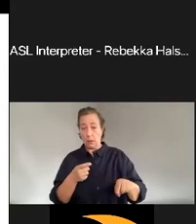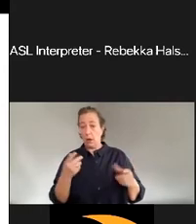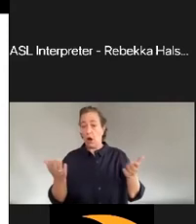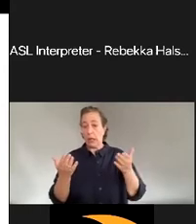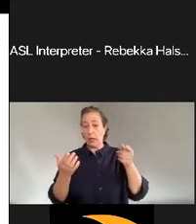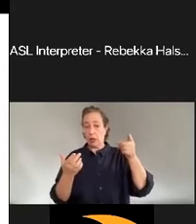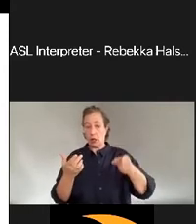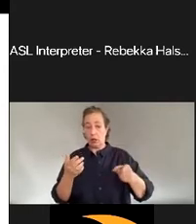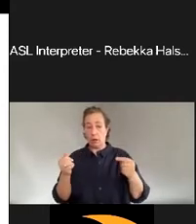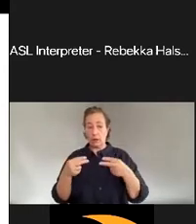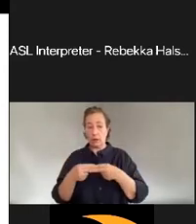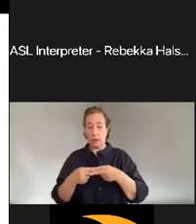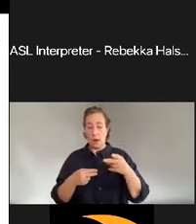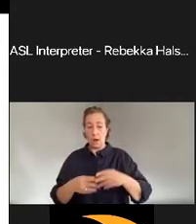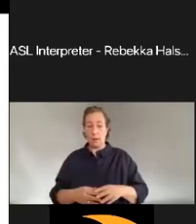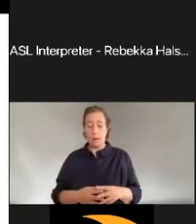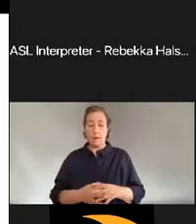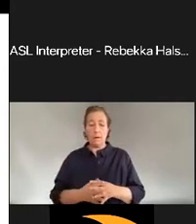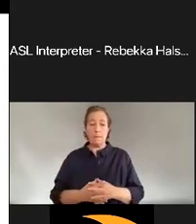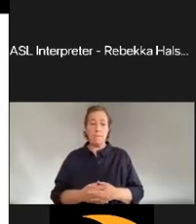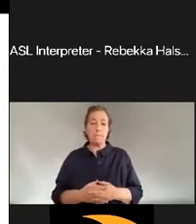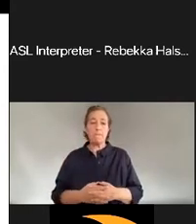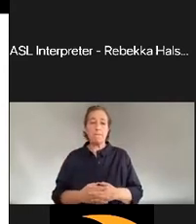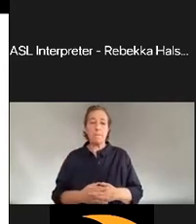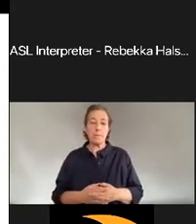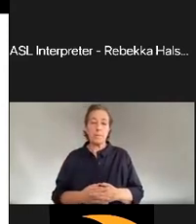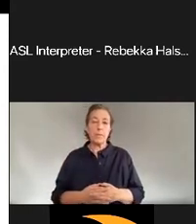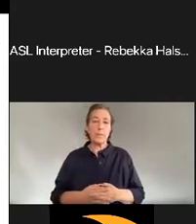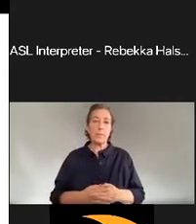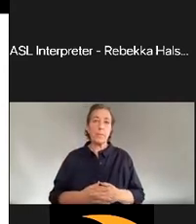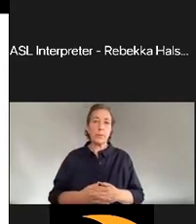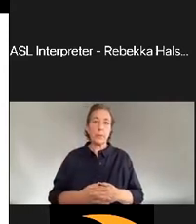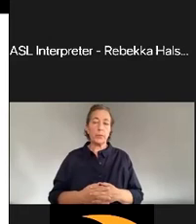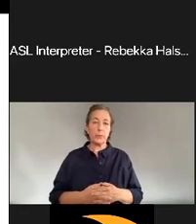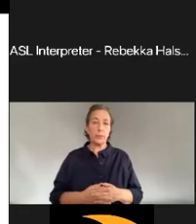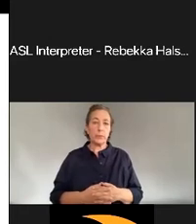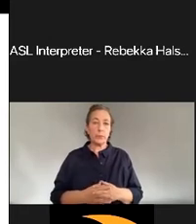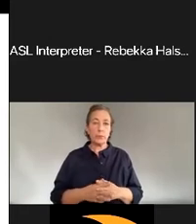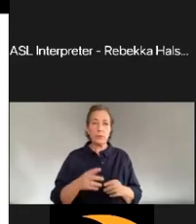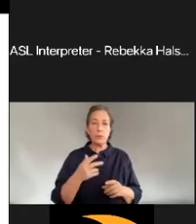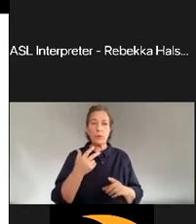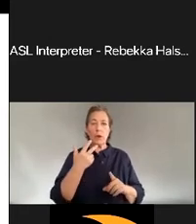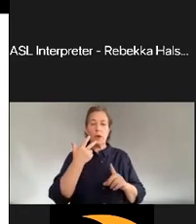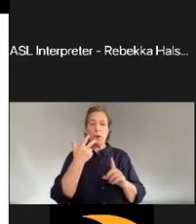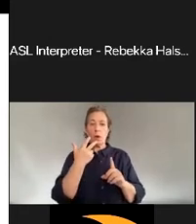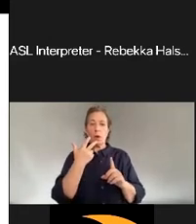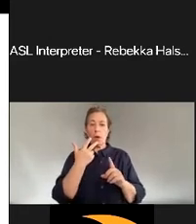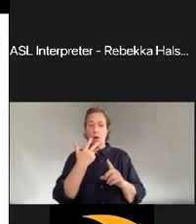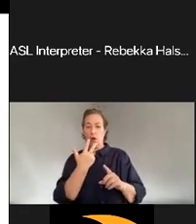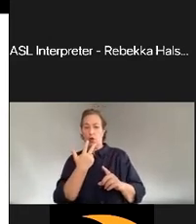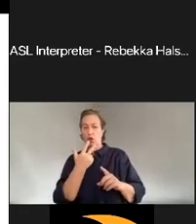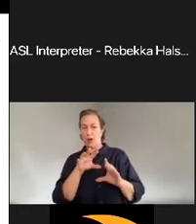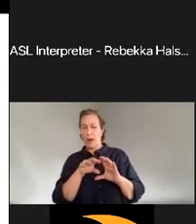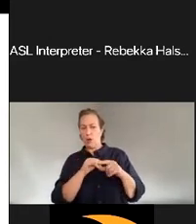slide. And I should say that 3 of the 4 resources listed on this slide can